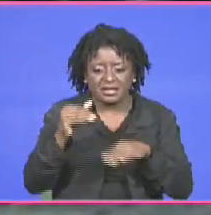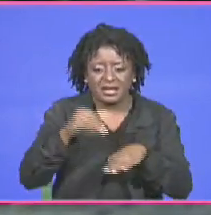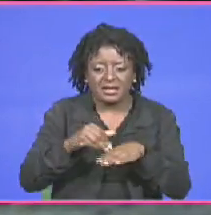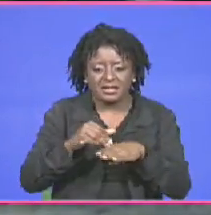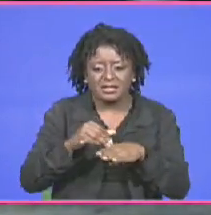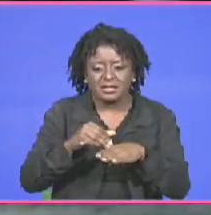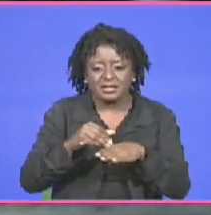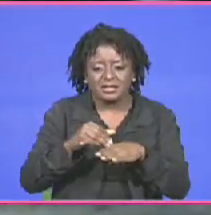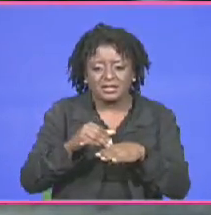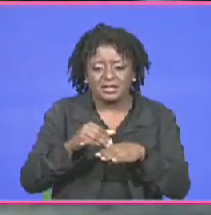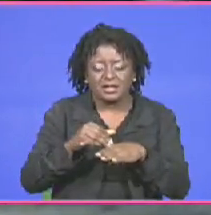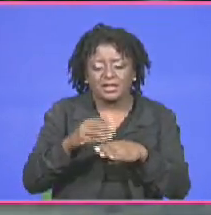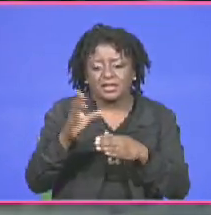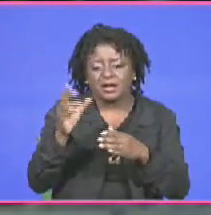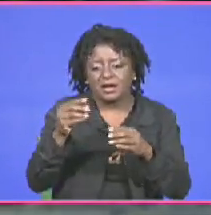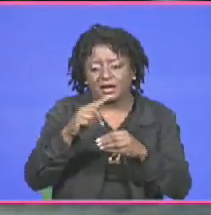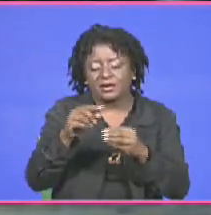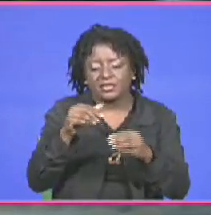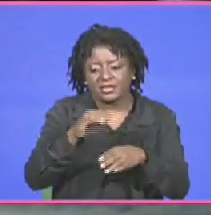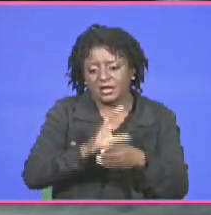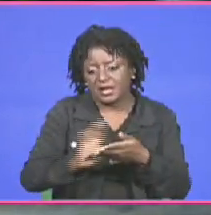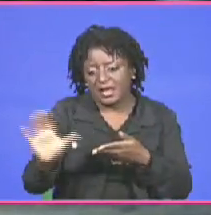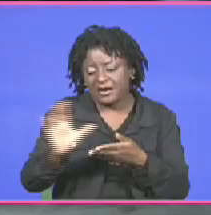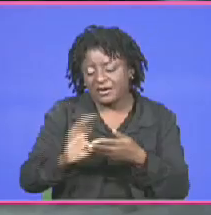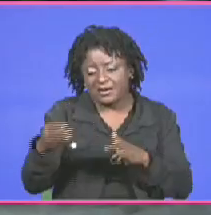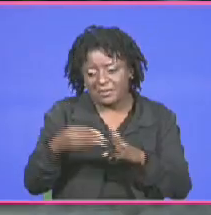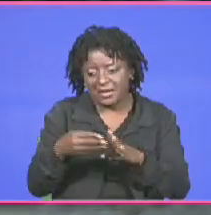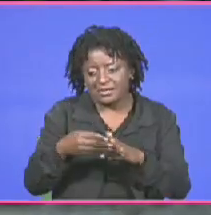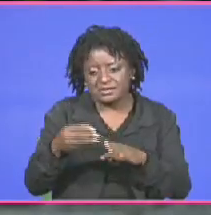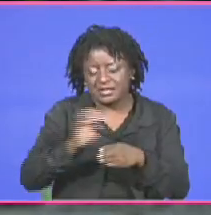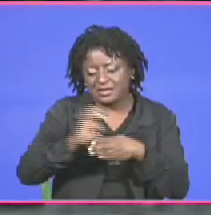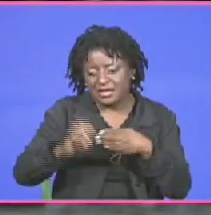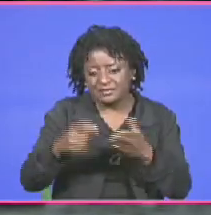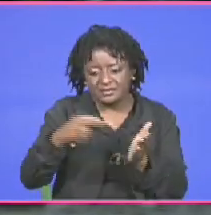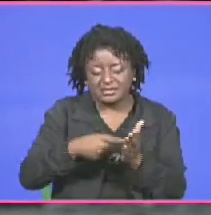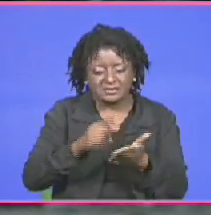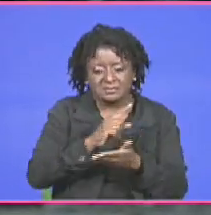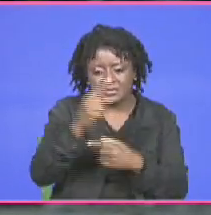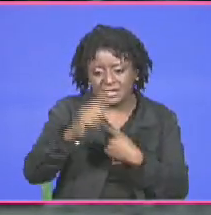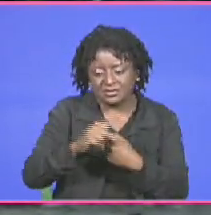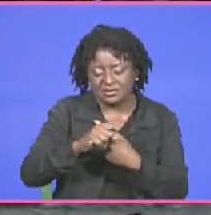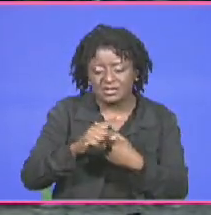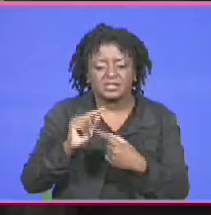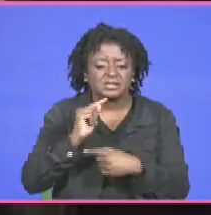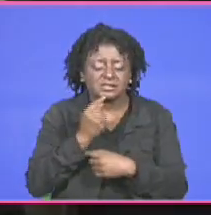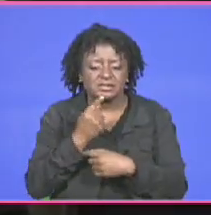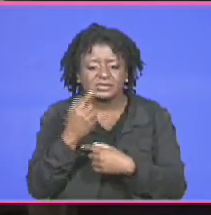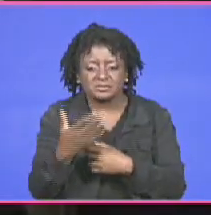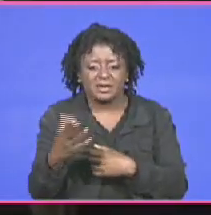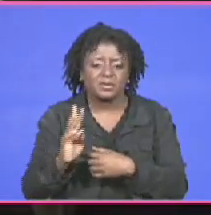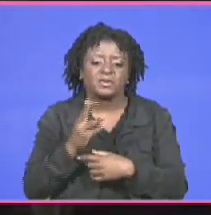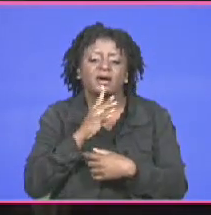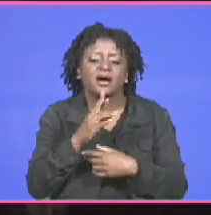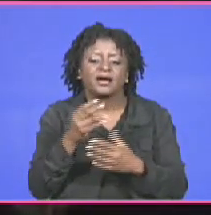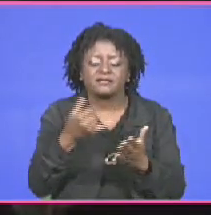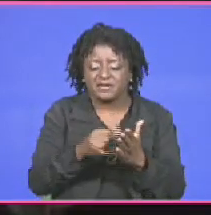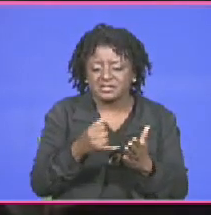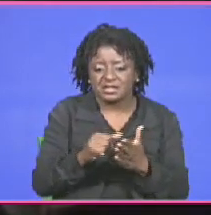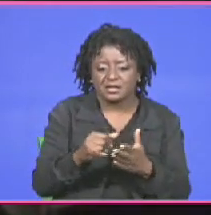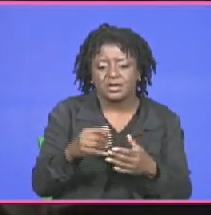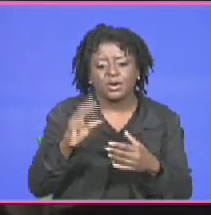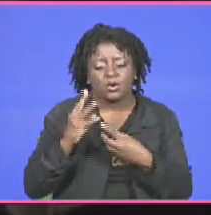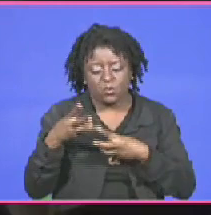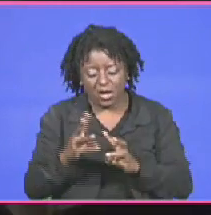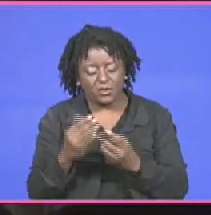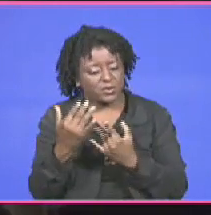and with the Central Bank of the Bahamas. It's a very serious matter, and it's a matter that we are investigating. And while we await the results of